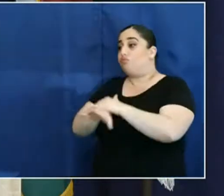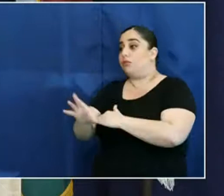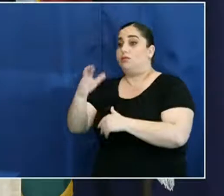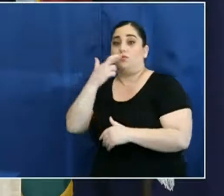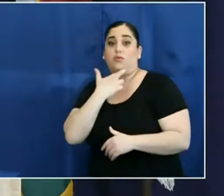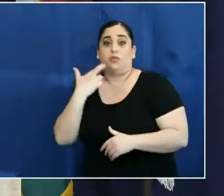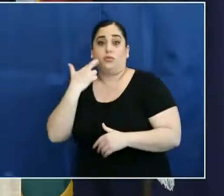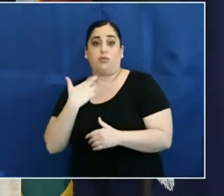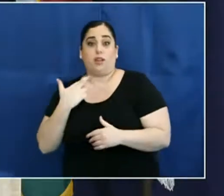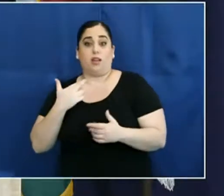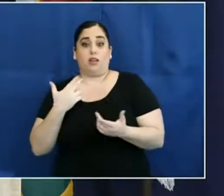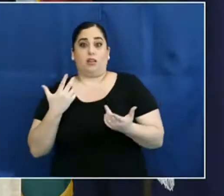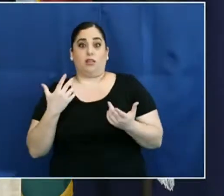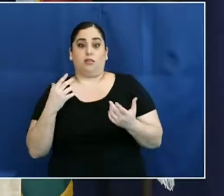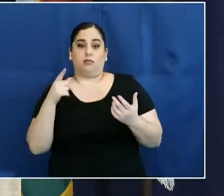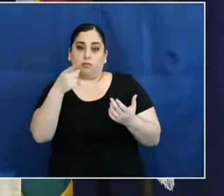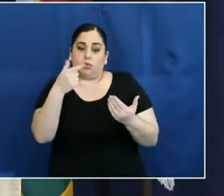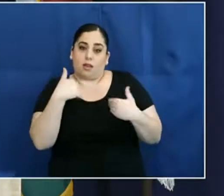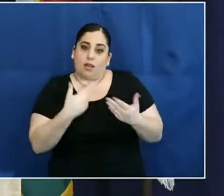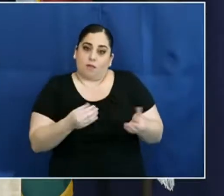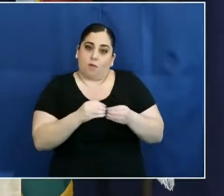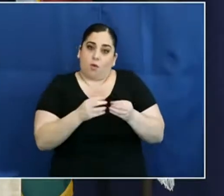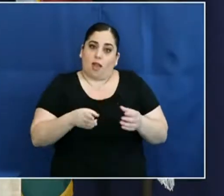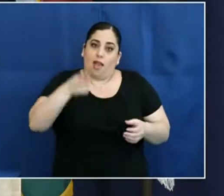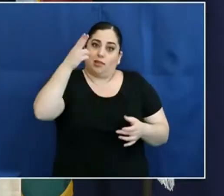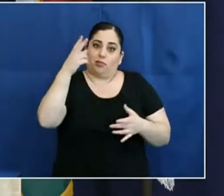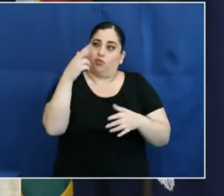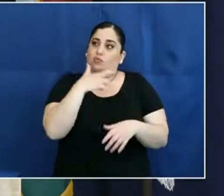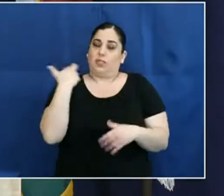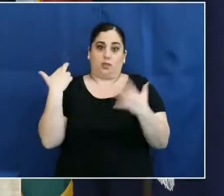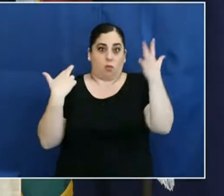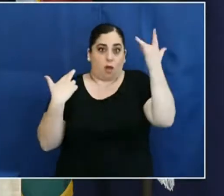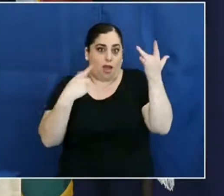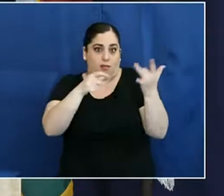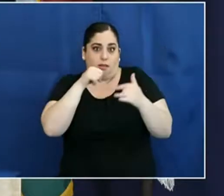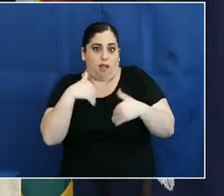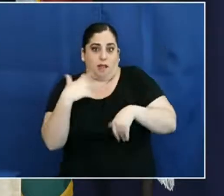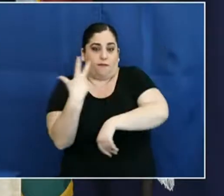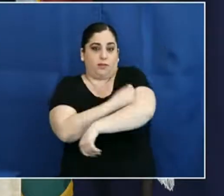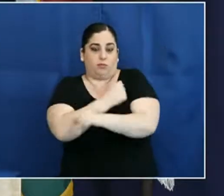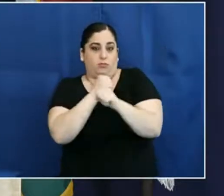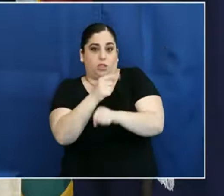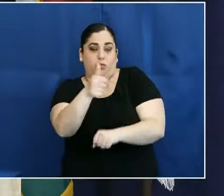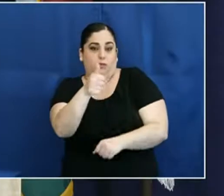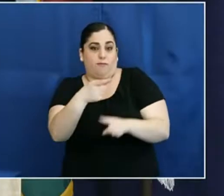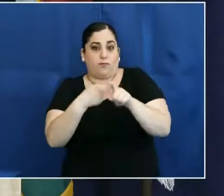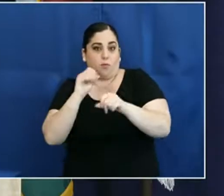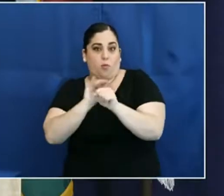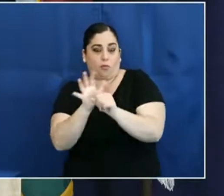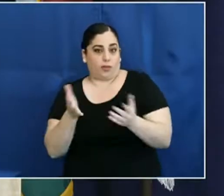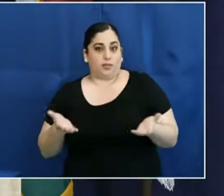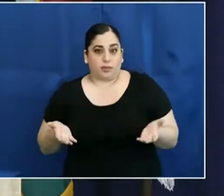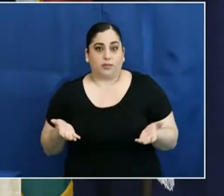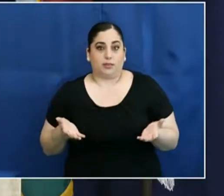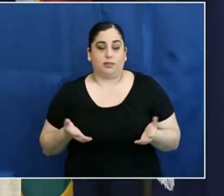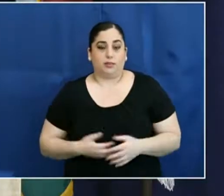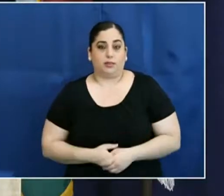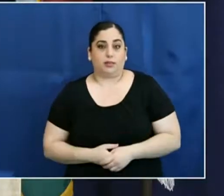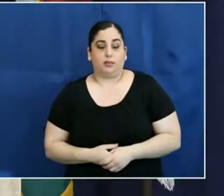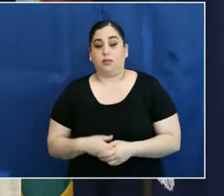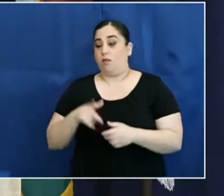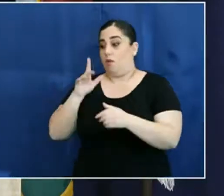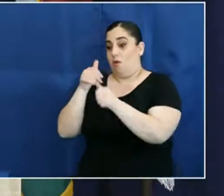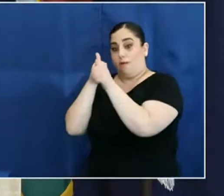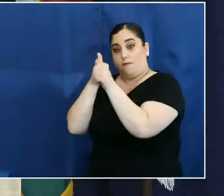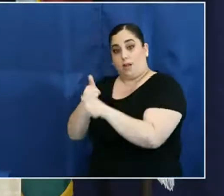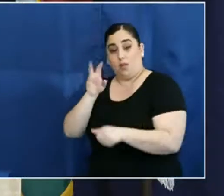interacting with large groups. So we tell on our website and even with the new guidance that's come out by the CDC, whether